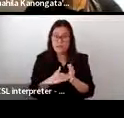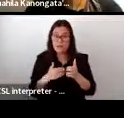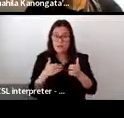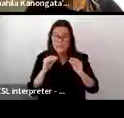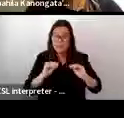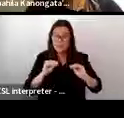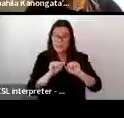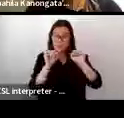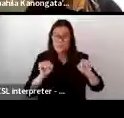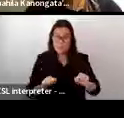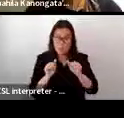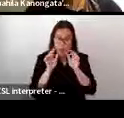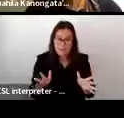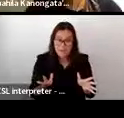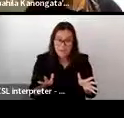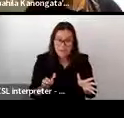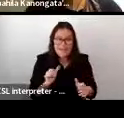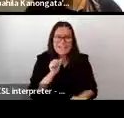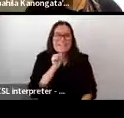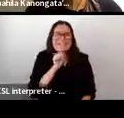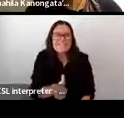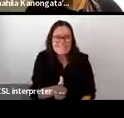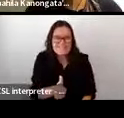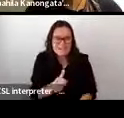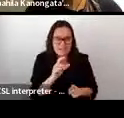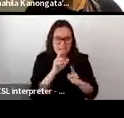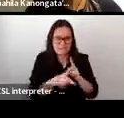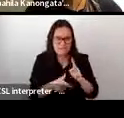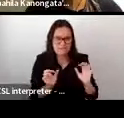but only if you don't have a disability.